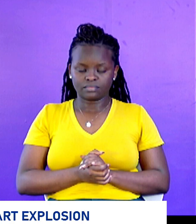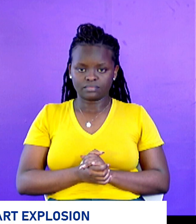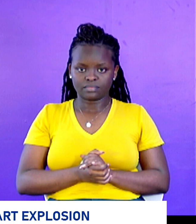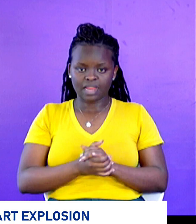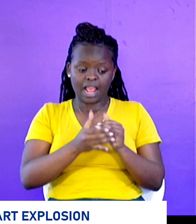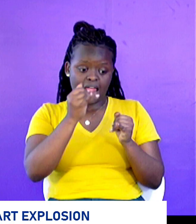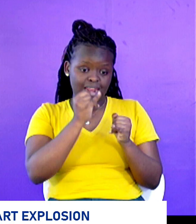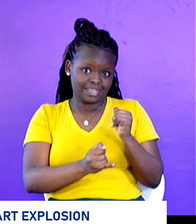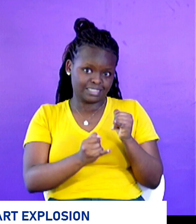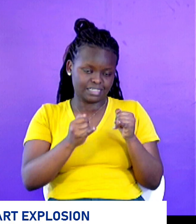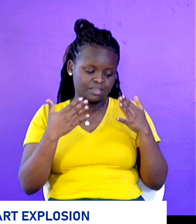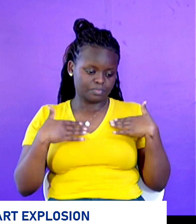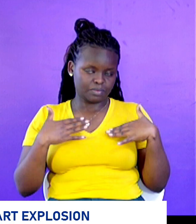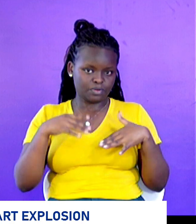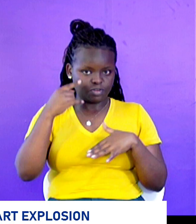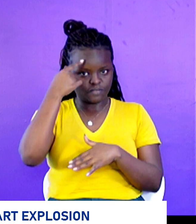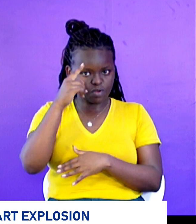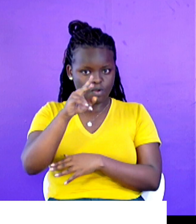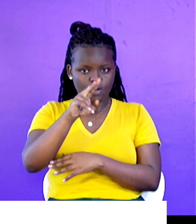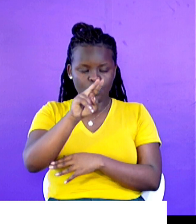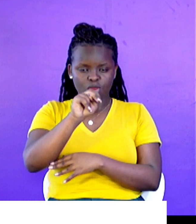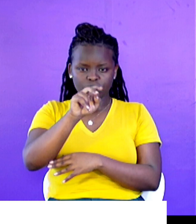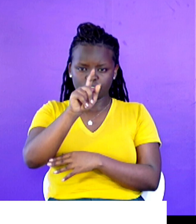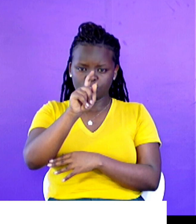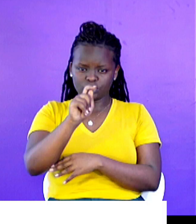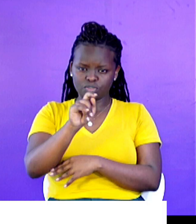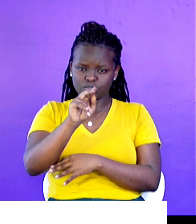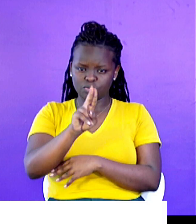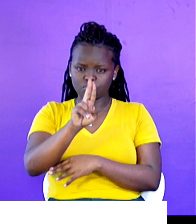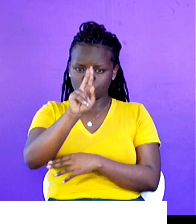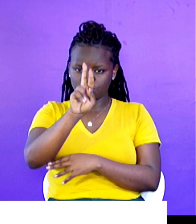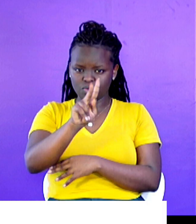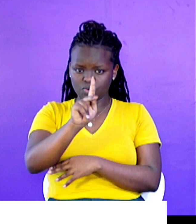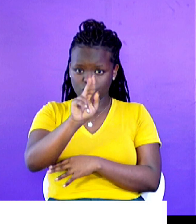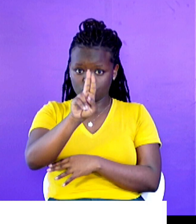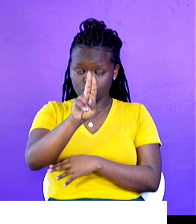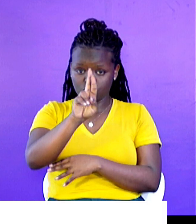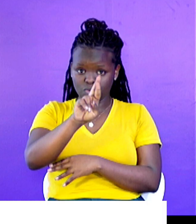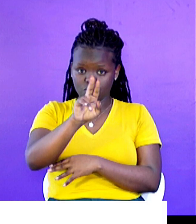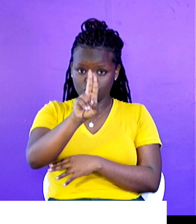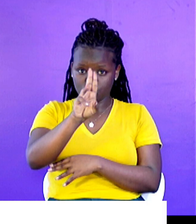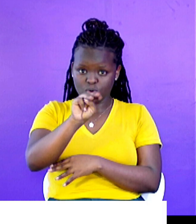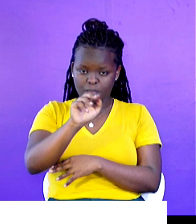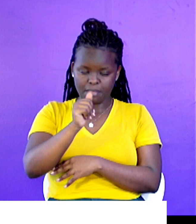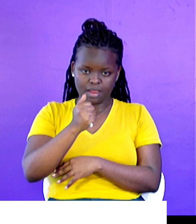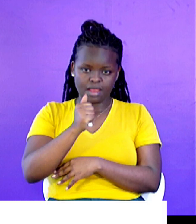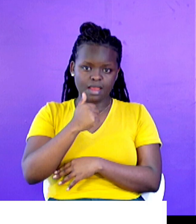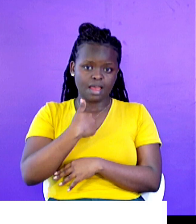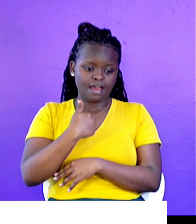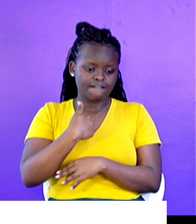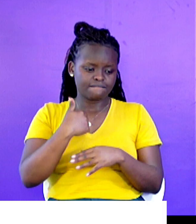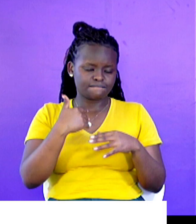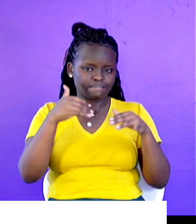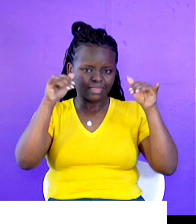And lastly, residents of Ntukuruma area in Nanyuki are up in arms over a wave of